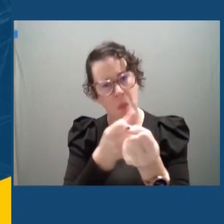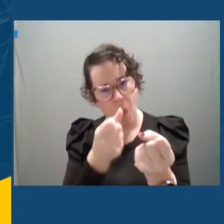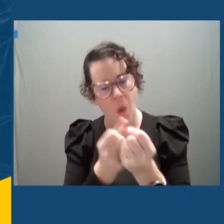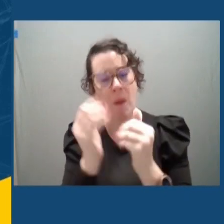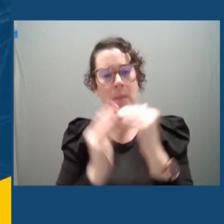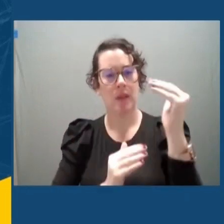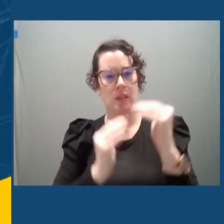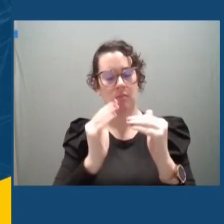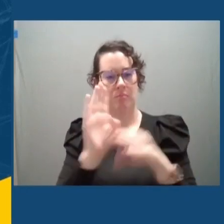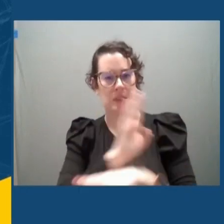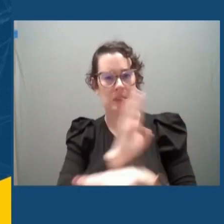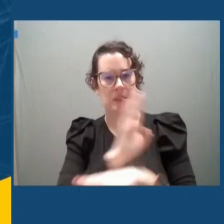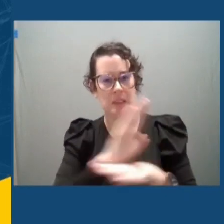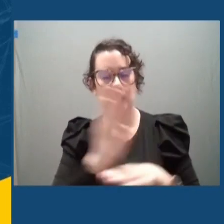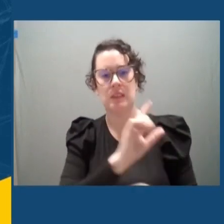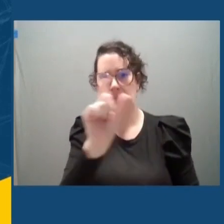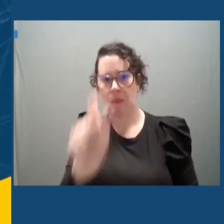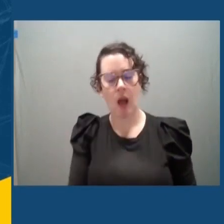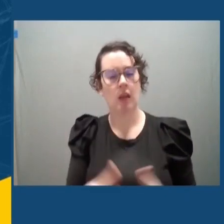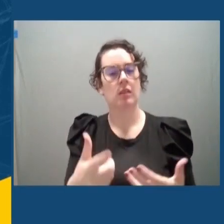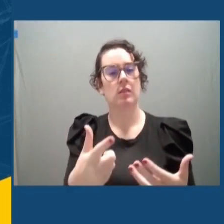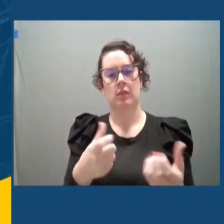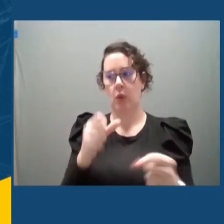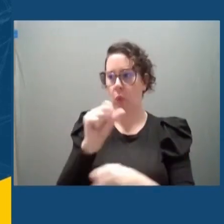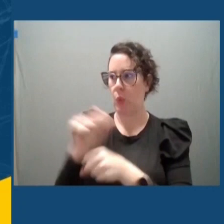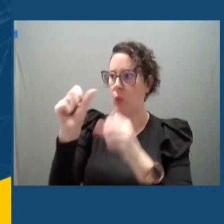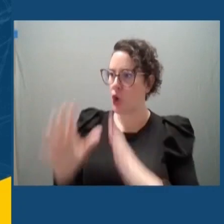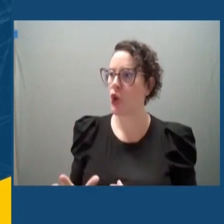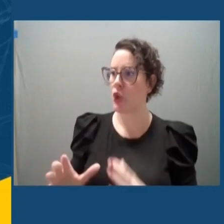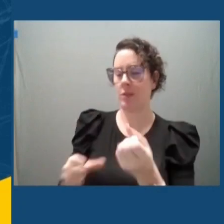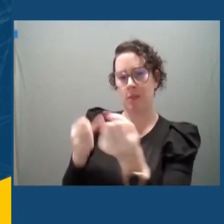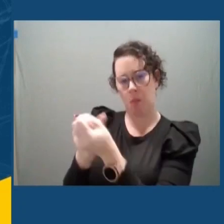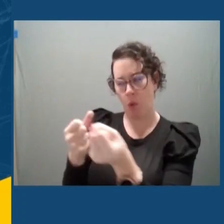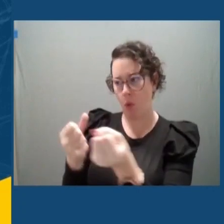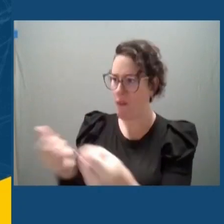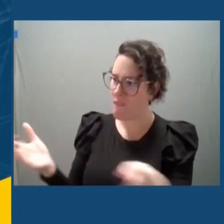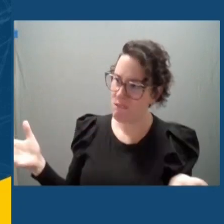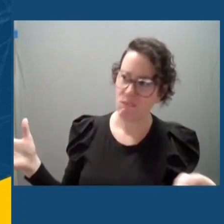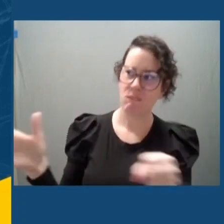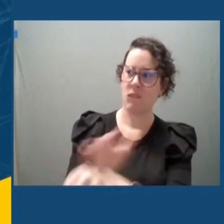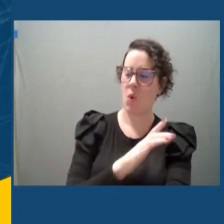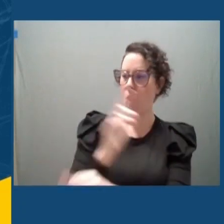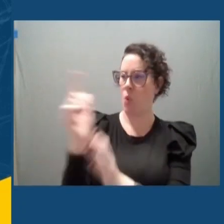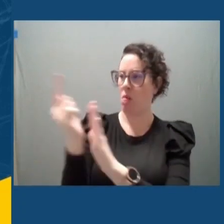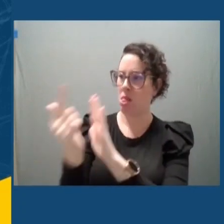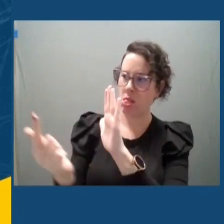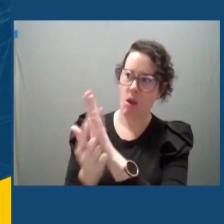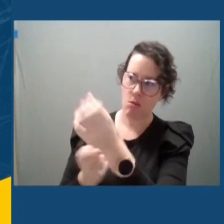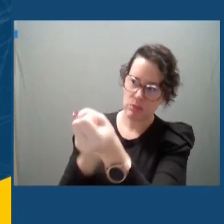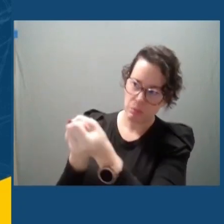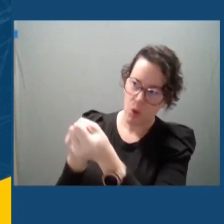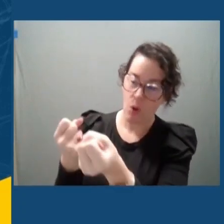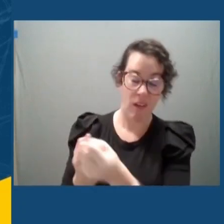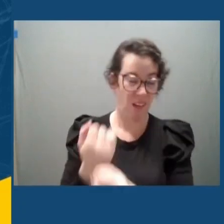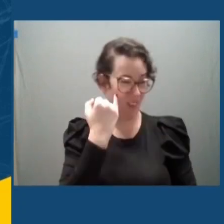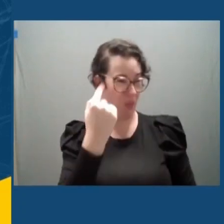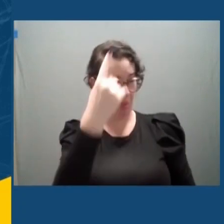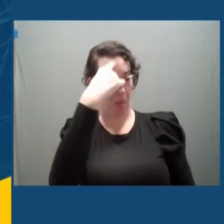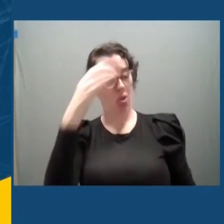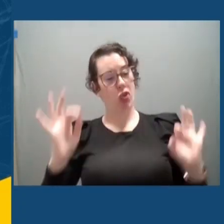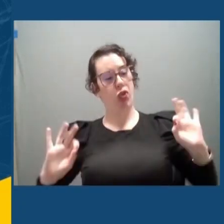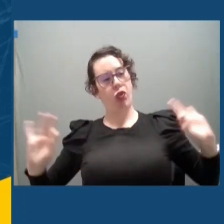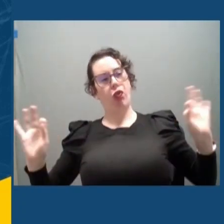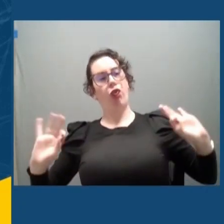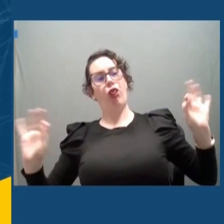back our businesses and the workers with the full force of the law, and punish those who think they can break the rules with